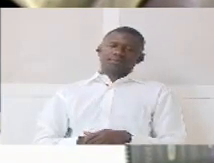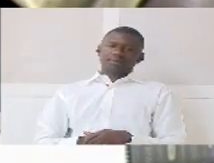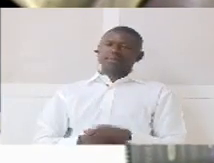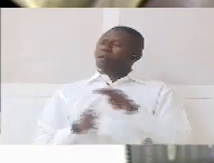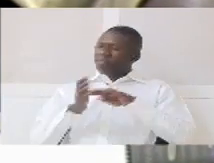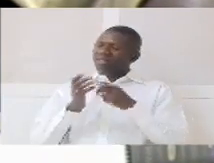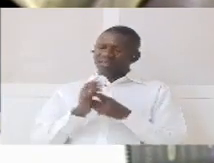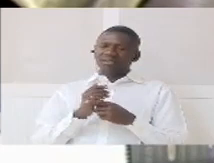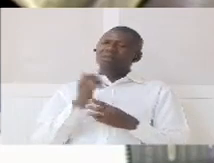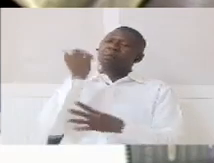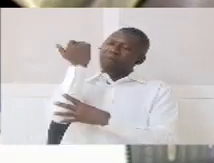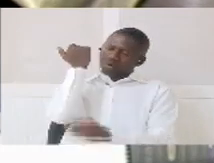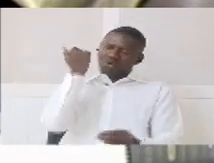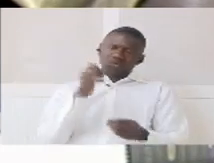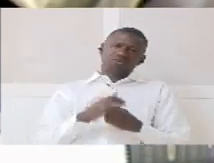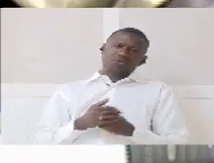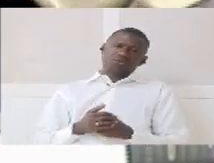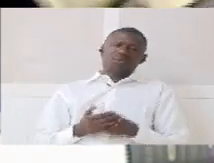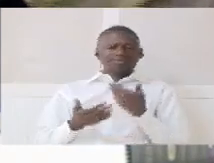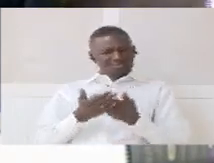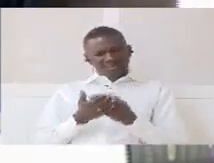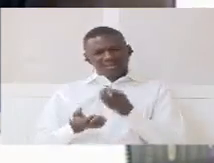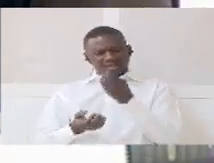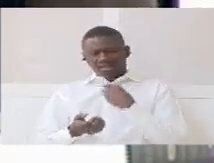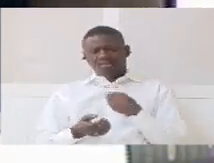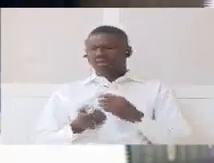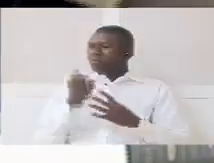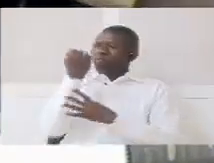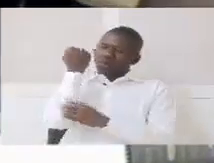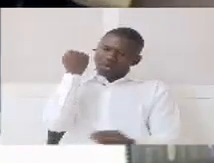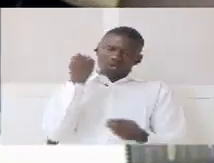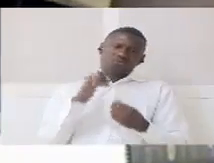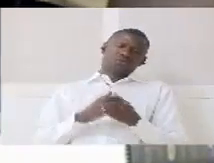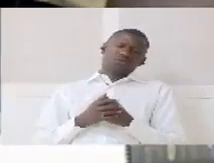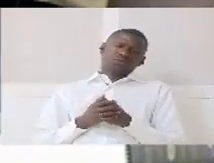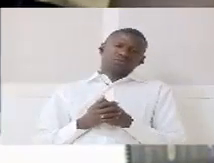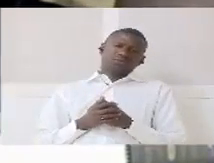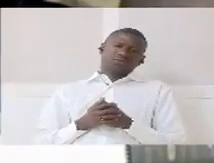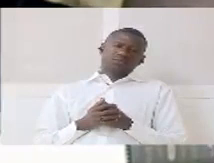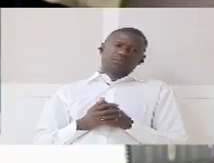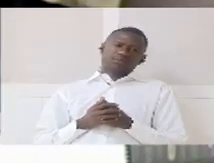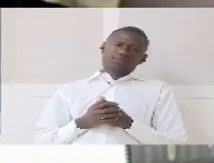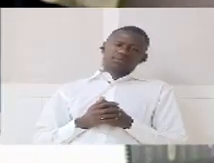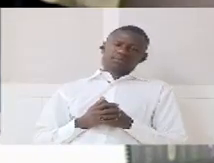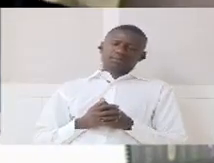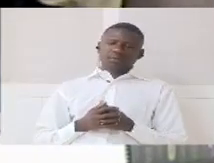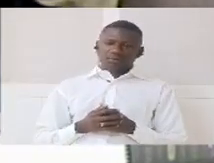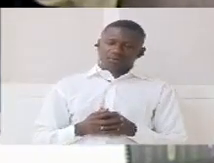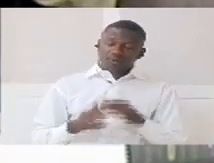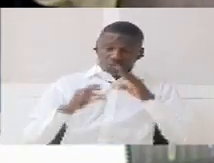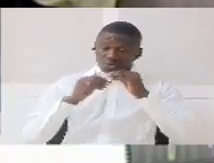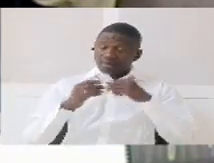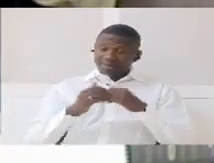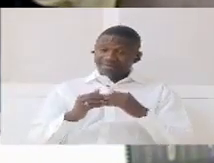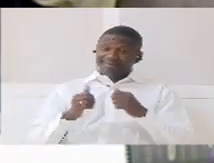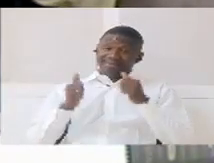standard is poor. No, just tell me that it is poor. Yeah, but we are talking of standard. So only go standard wrong, yeah, I don't know whether poor or good. We are talking about standard, and